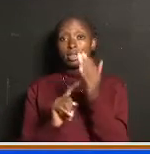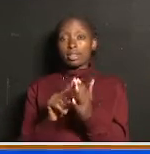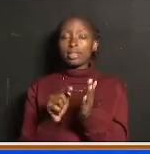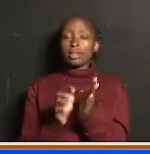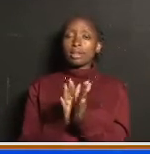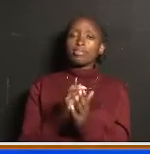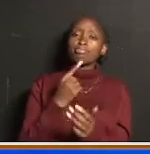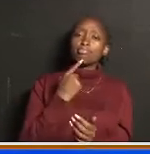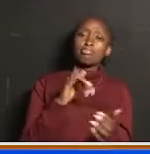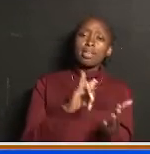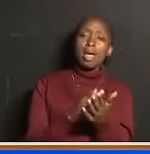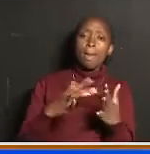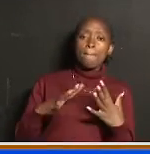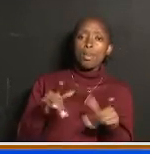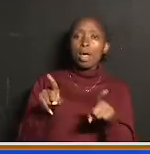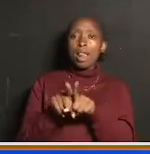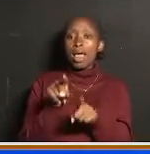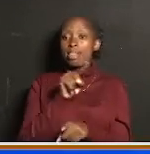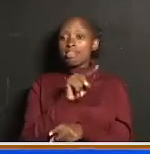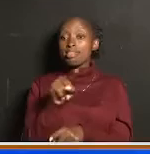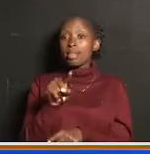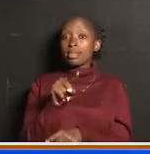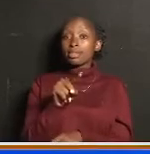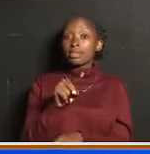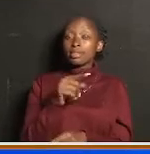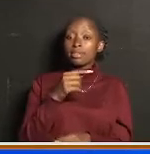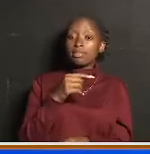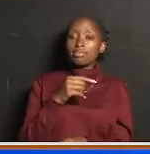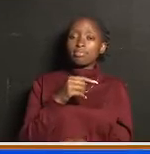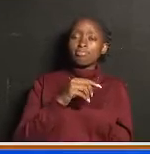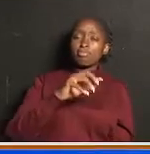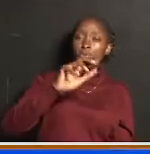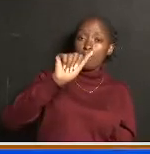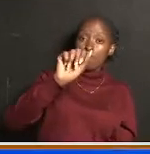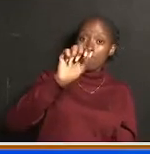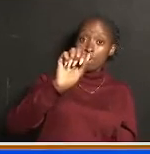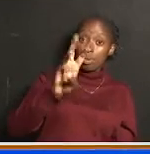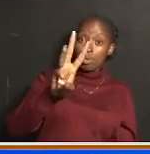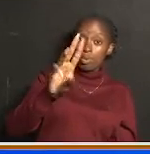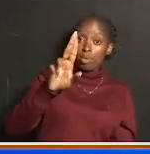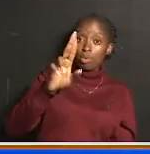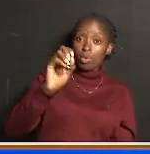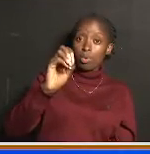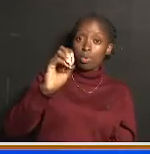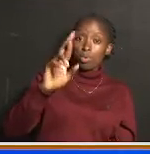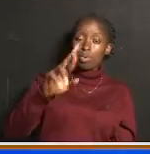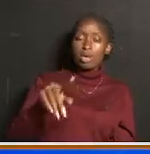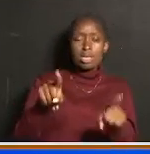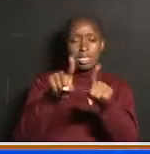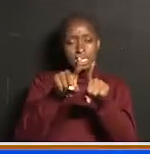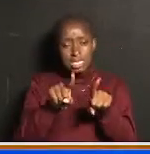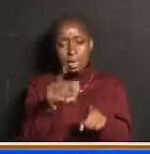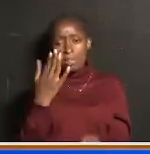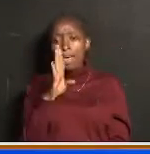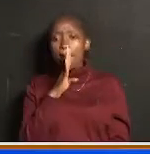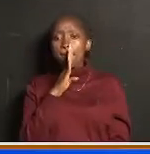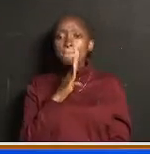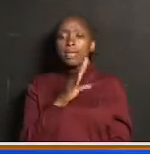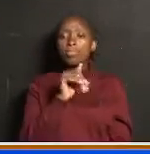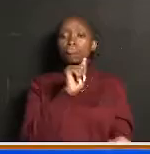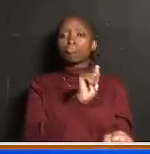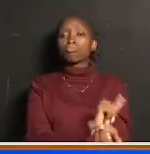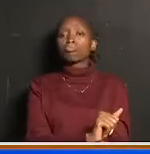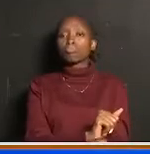people like the so-called Owor of some other church should also be propped. Bwana